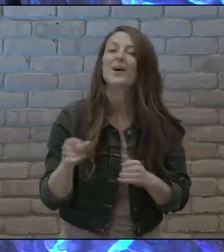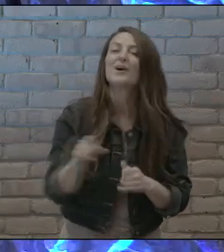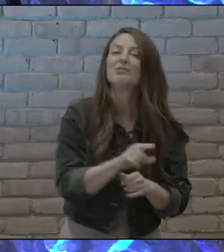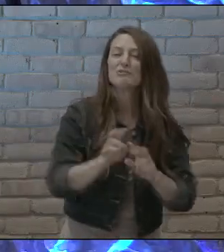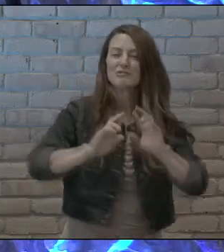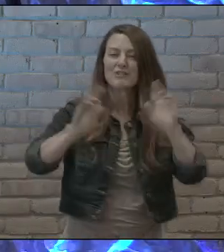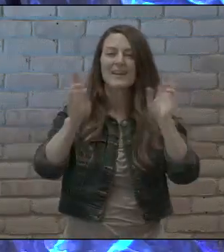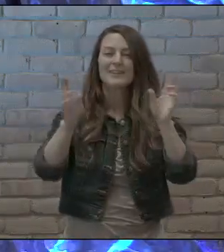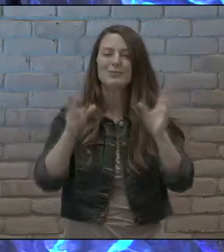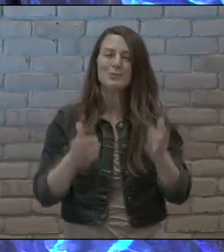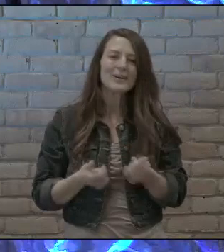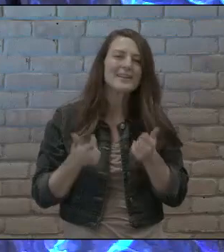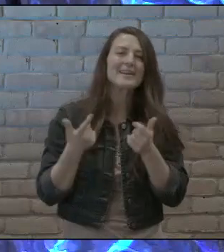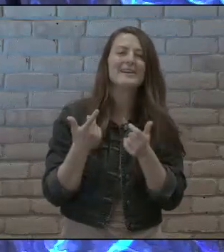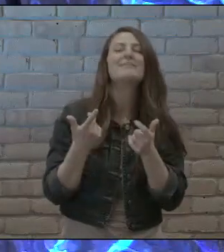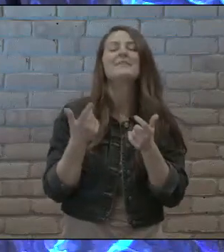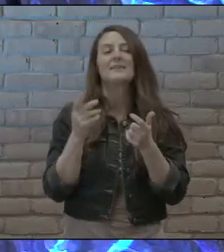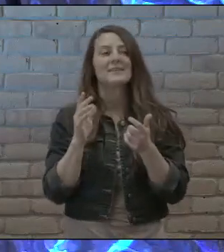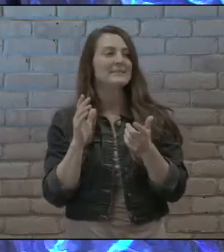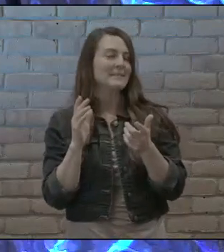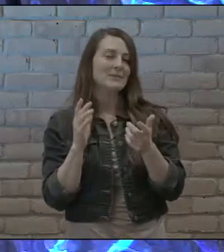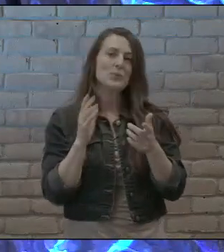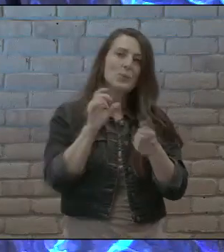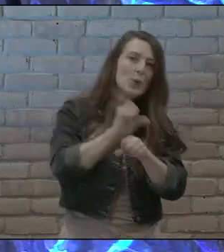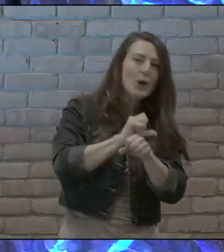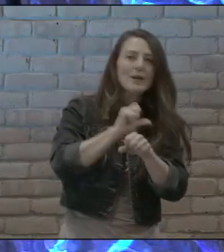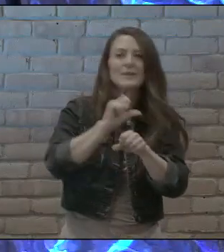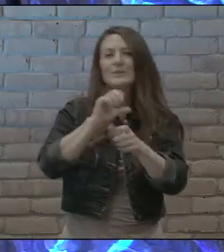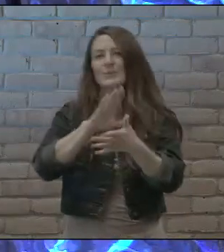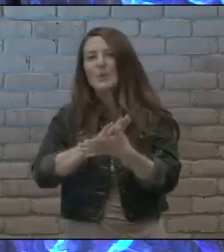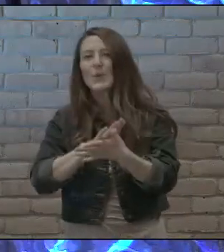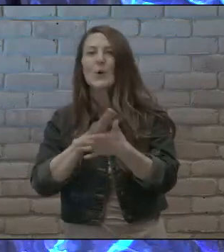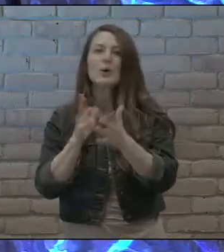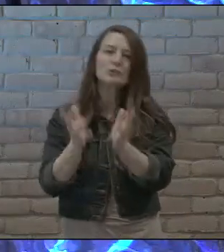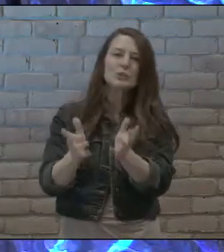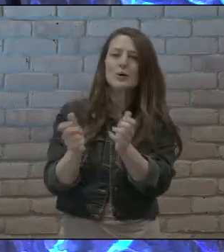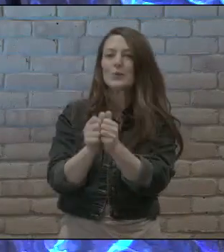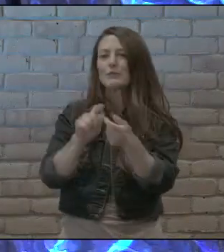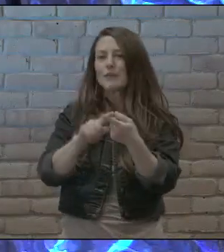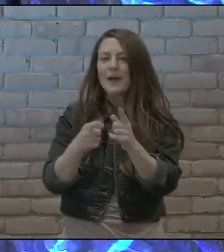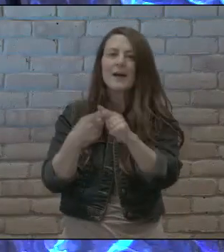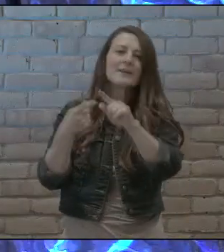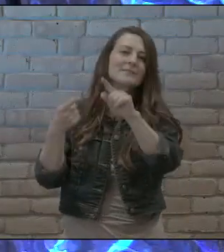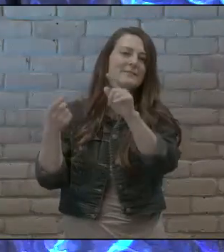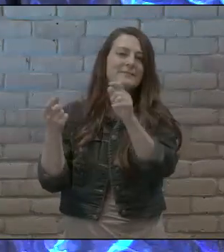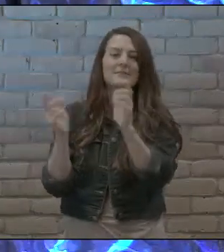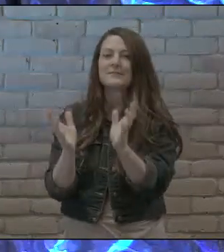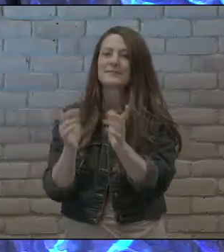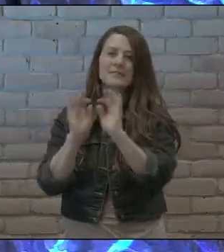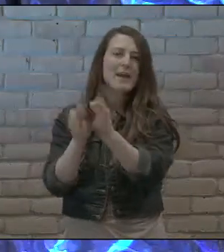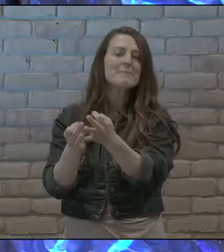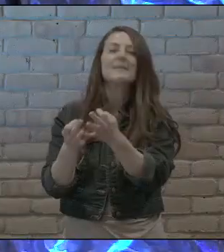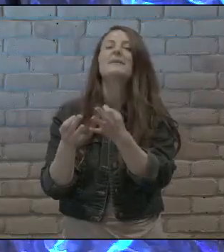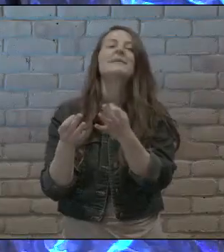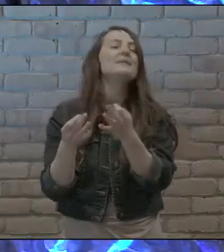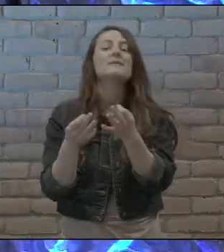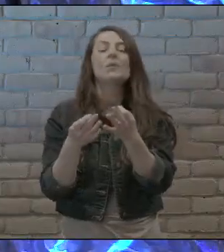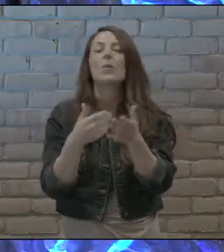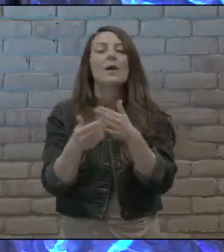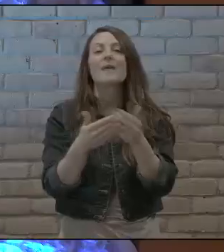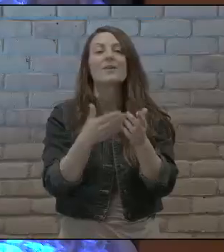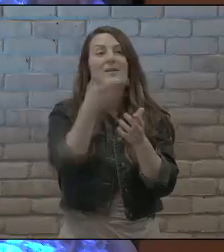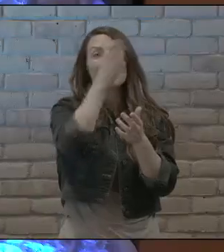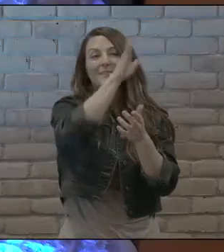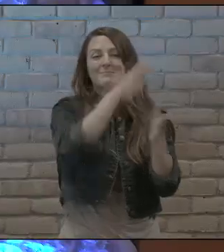your lives, whether it be at work or at school, conversations with friends or family, whatever God is up to in your life this week, I pray that you would notice